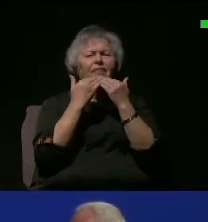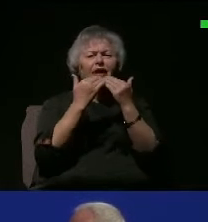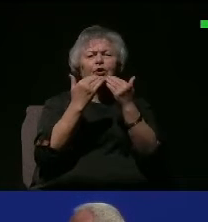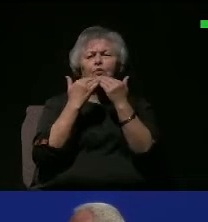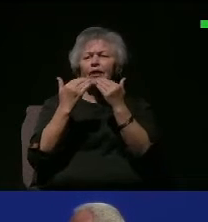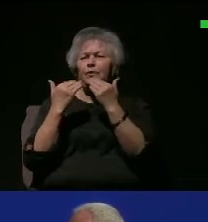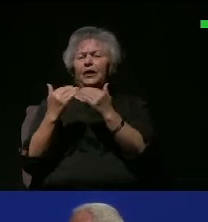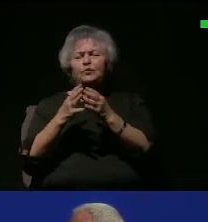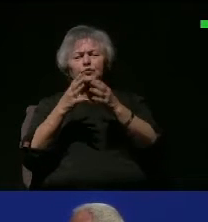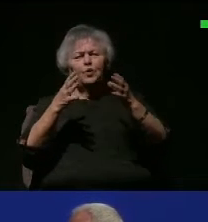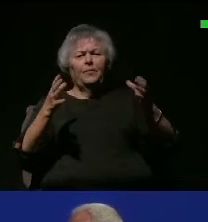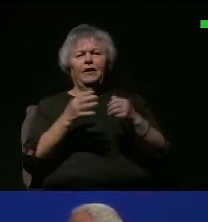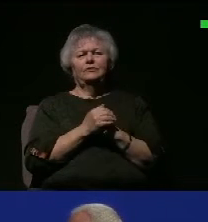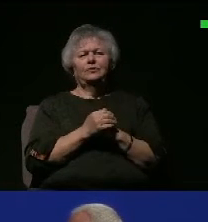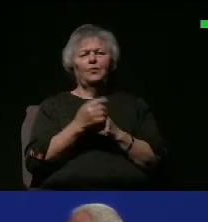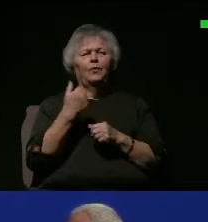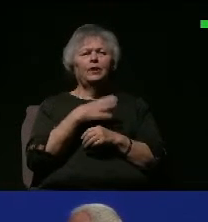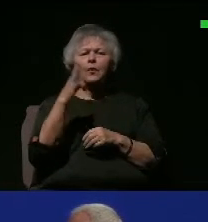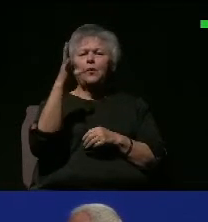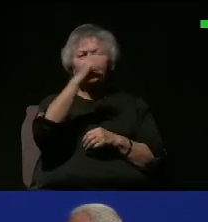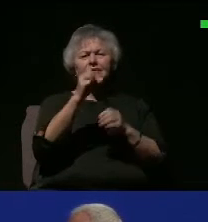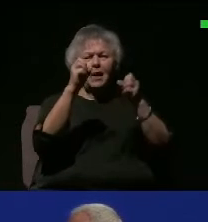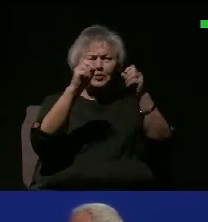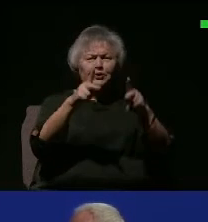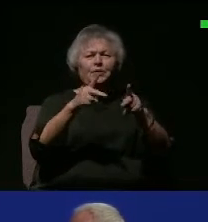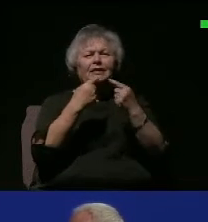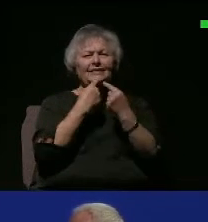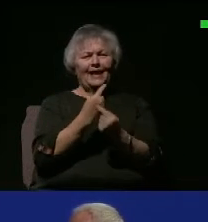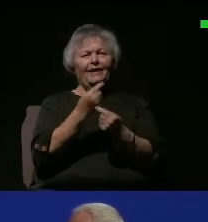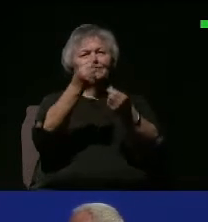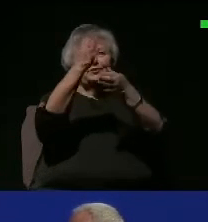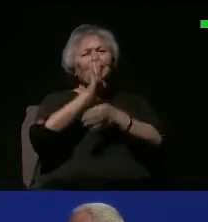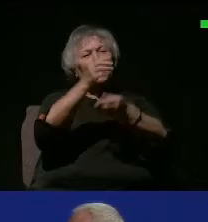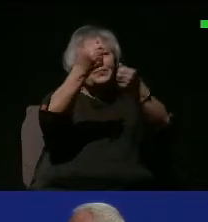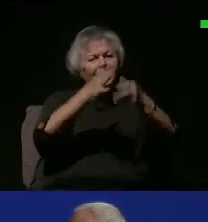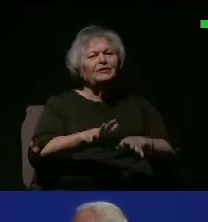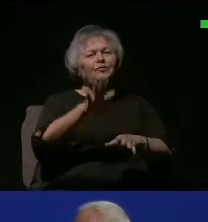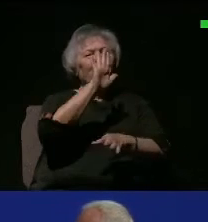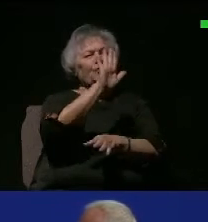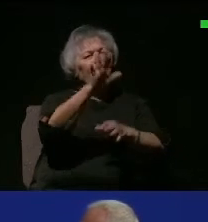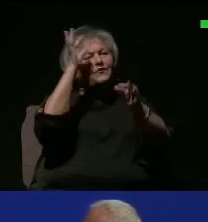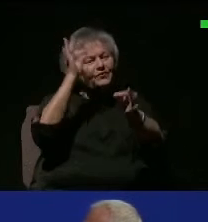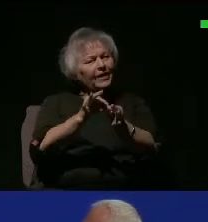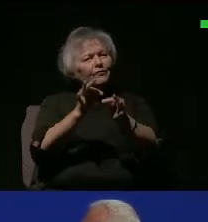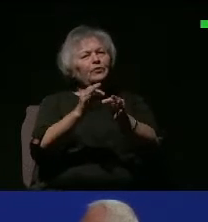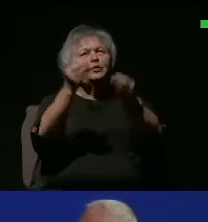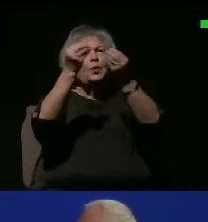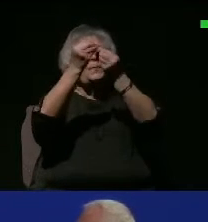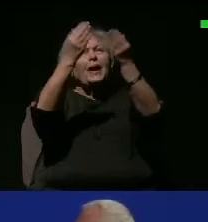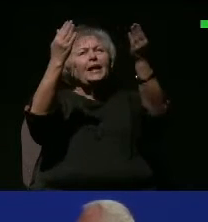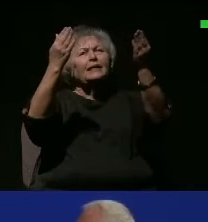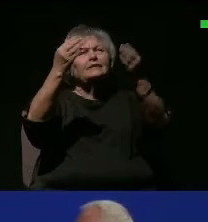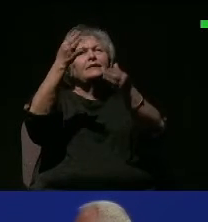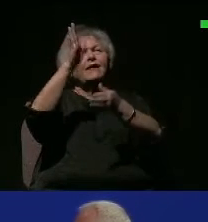that. We don't want to miss an opportunity to say, God bless you for your generosity and for your faithfulness, for your obedience to God's word